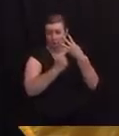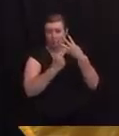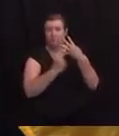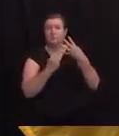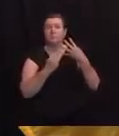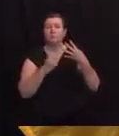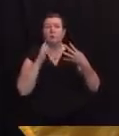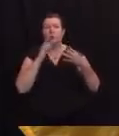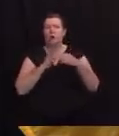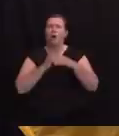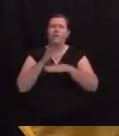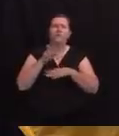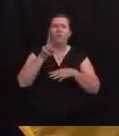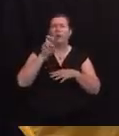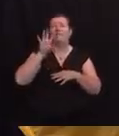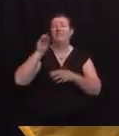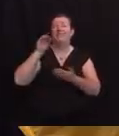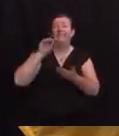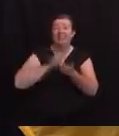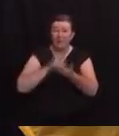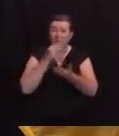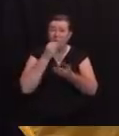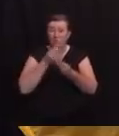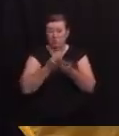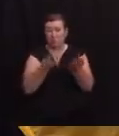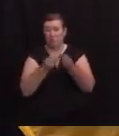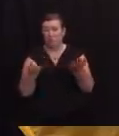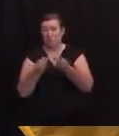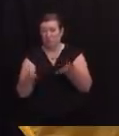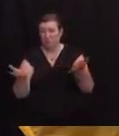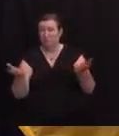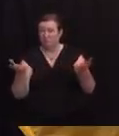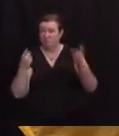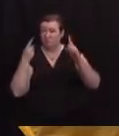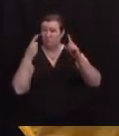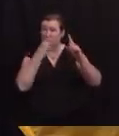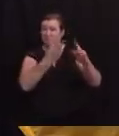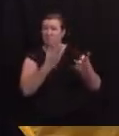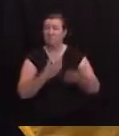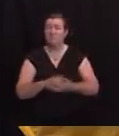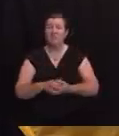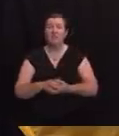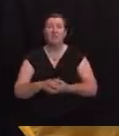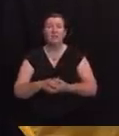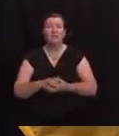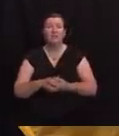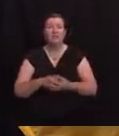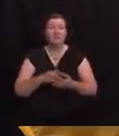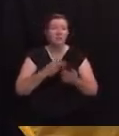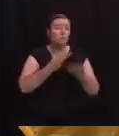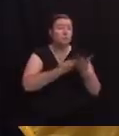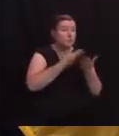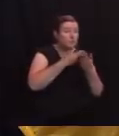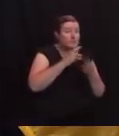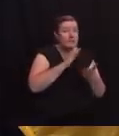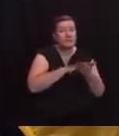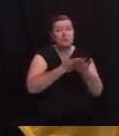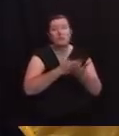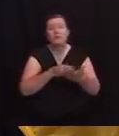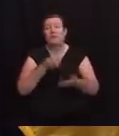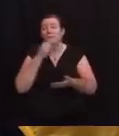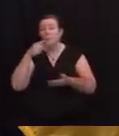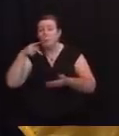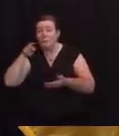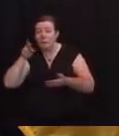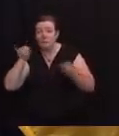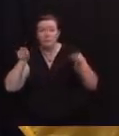meals by the end of July. Our local soup kitchens and food pantries have always been critical resources, but their work